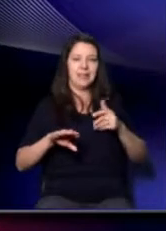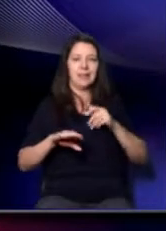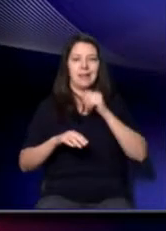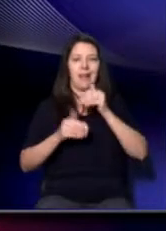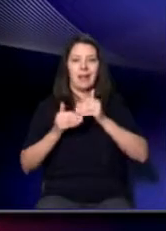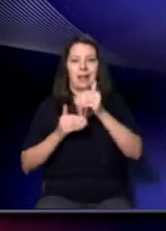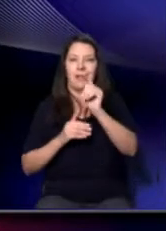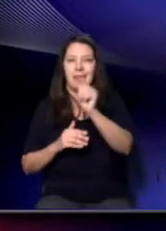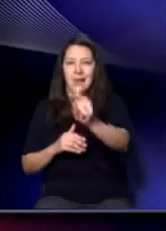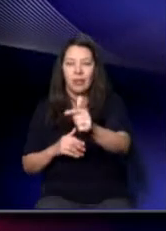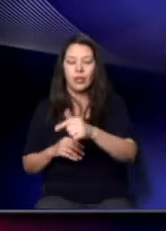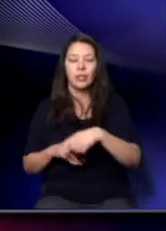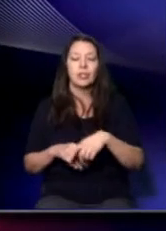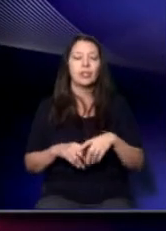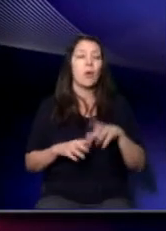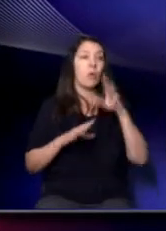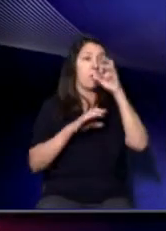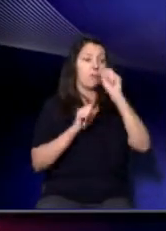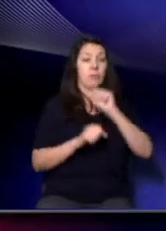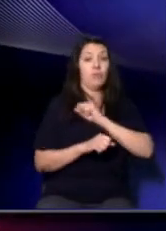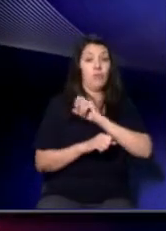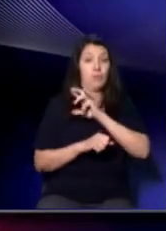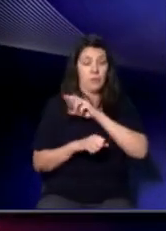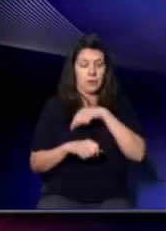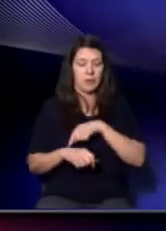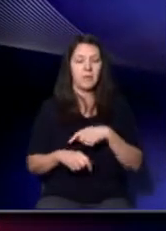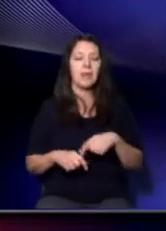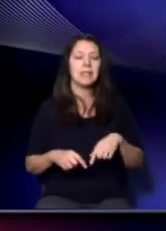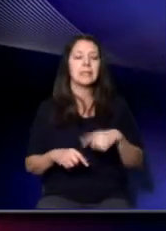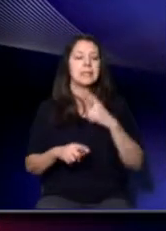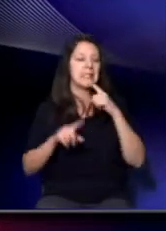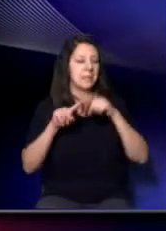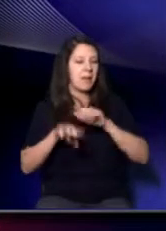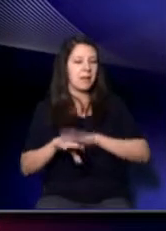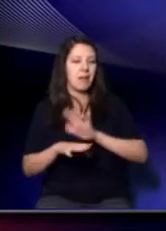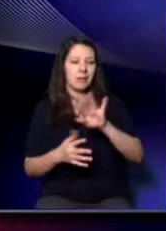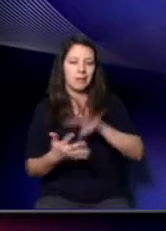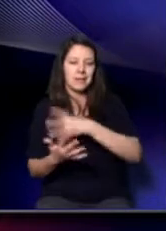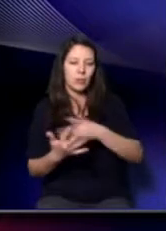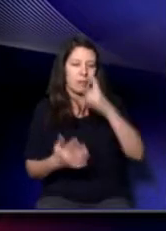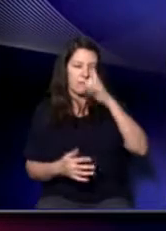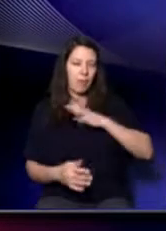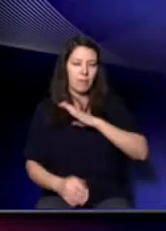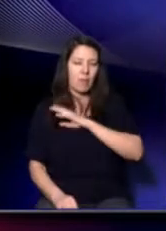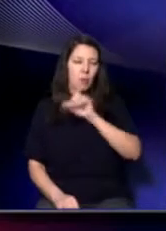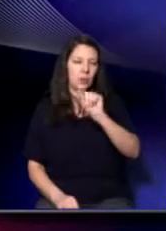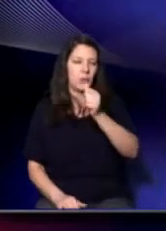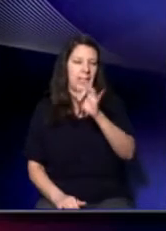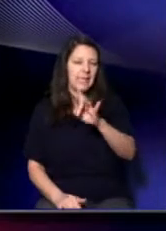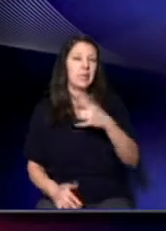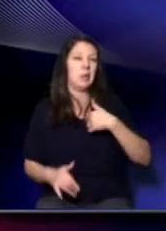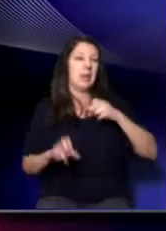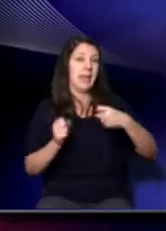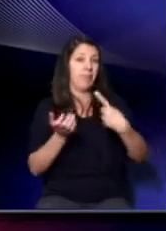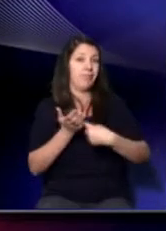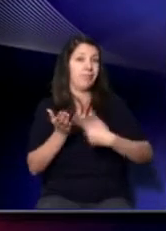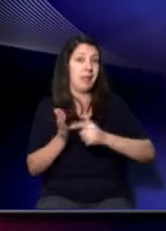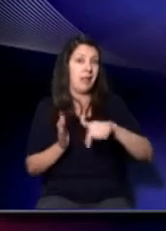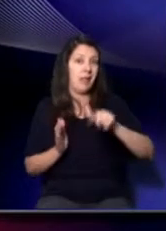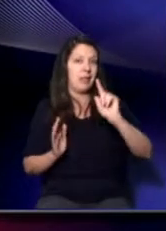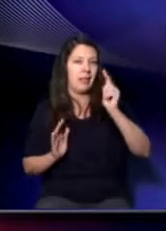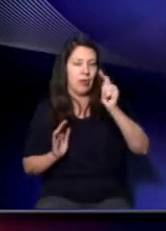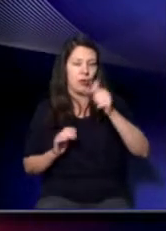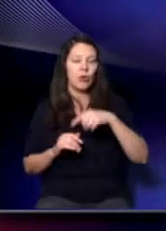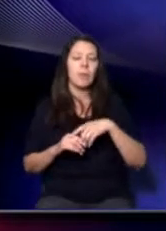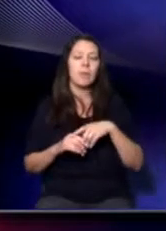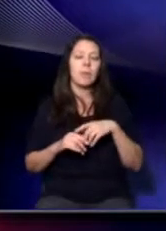depends on the board's schedule for 2018, and we can talk about that later. But